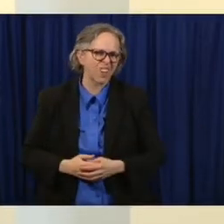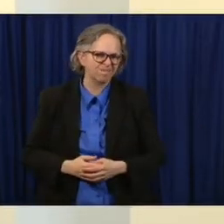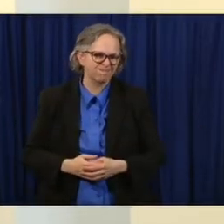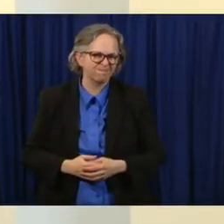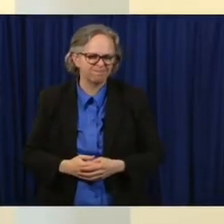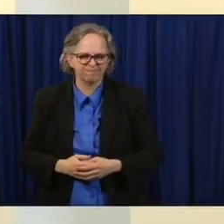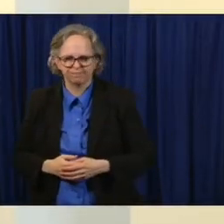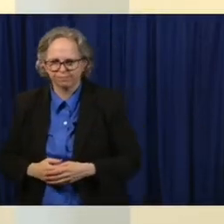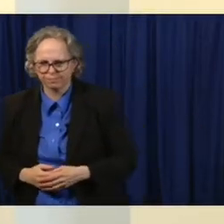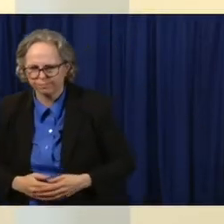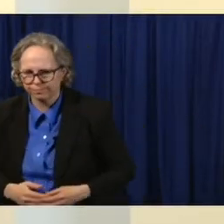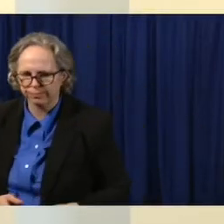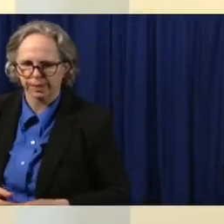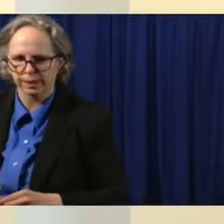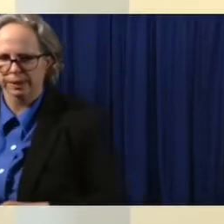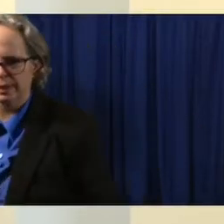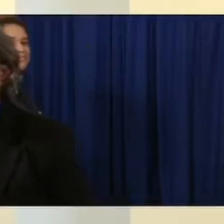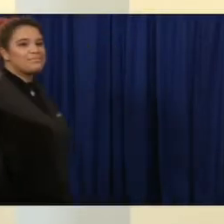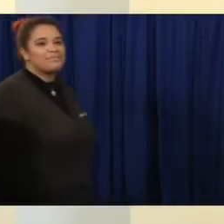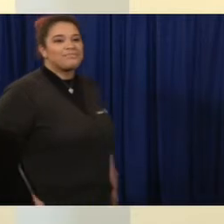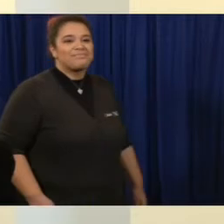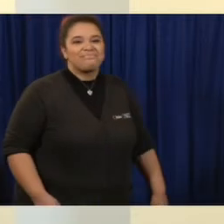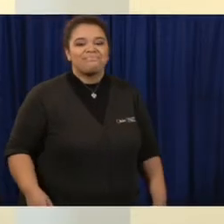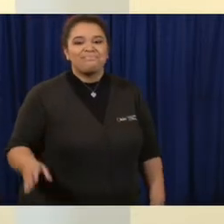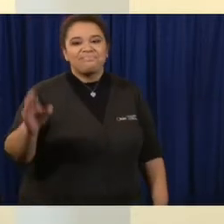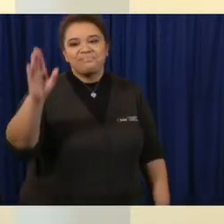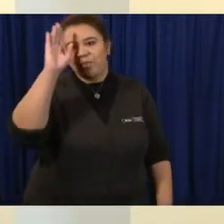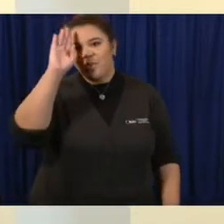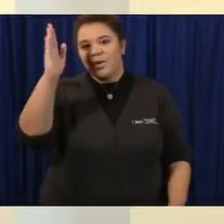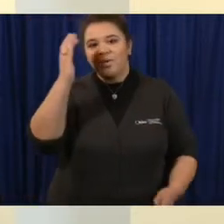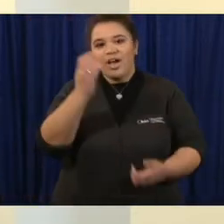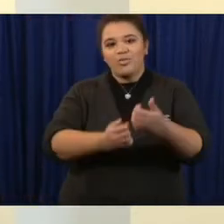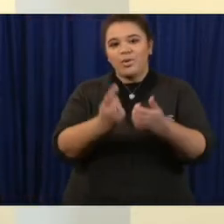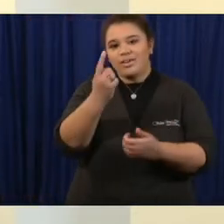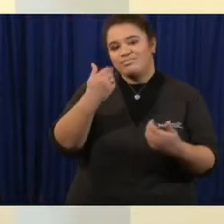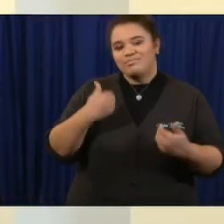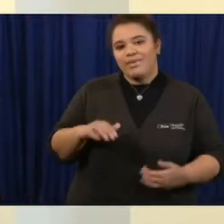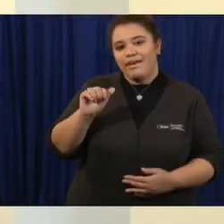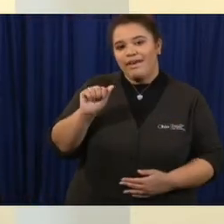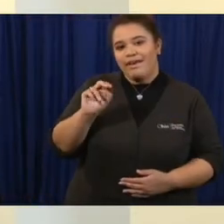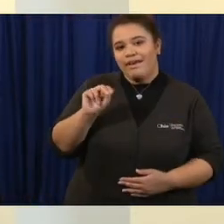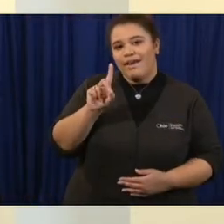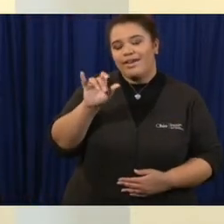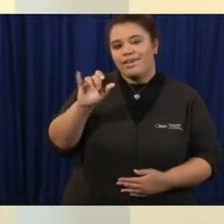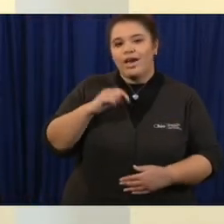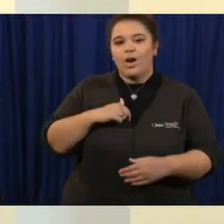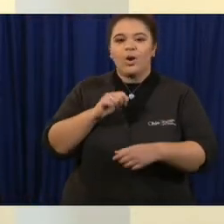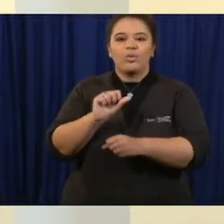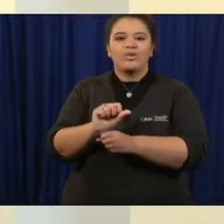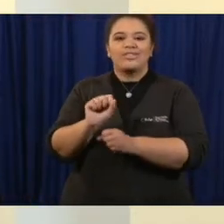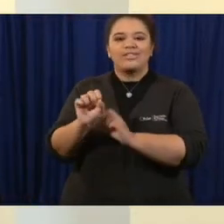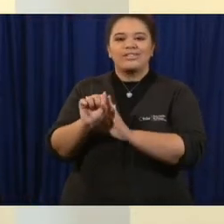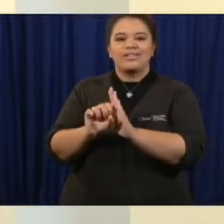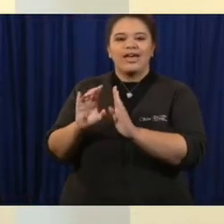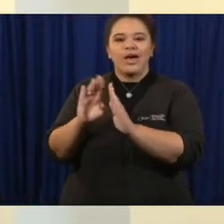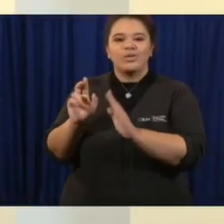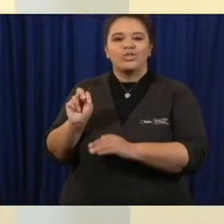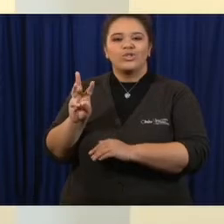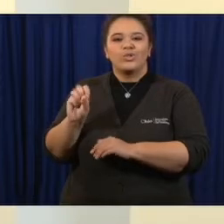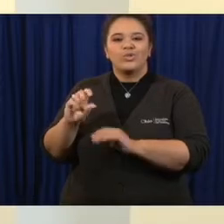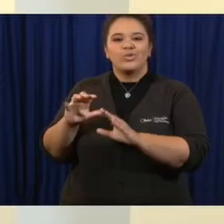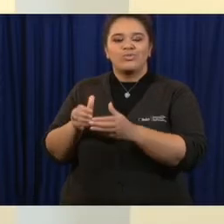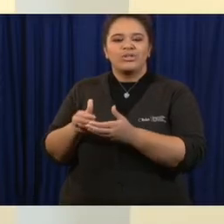Hi everyone, Andy Chow with Ohio Public Radio and Television State House News Bureau. I guess this is a question more for the governor and lieutenant